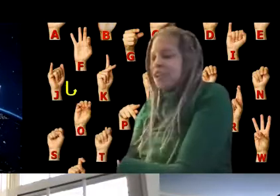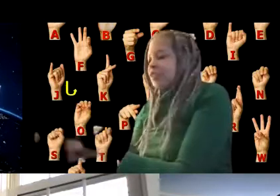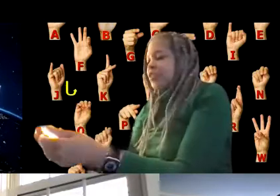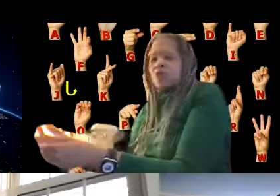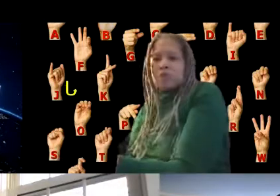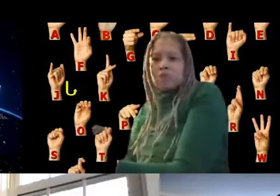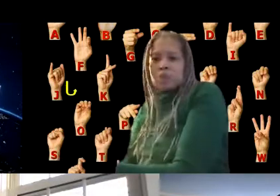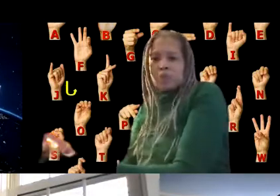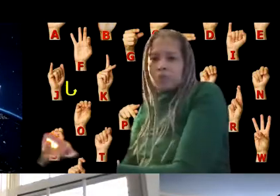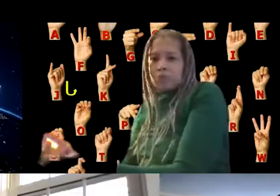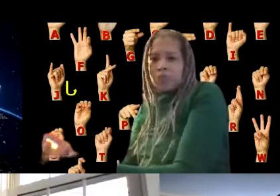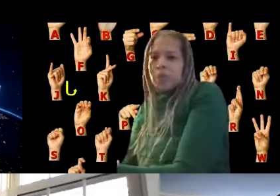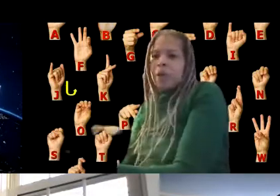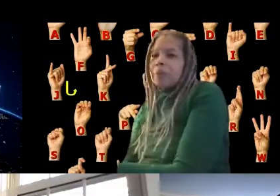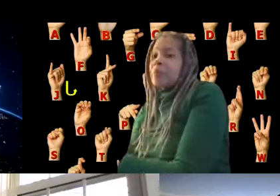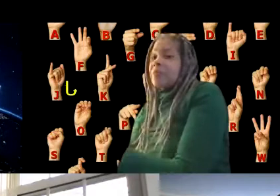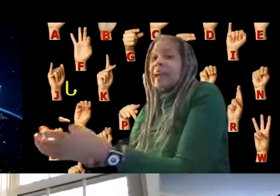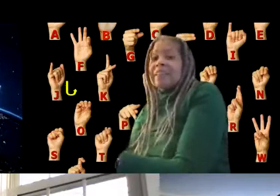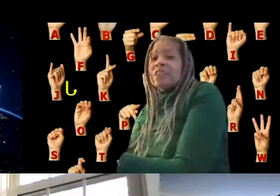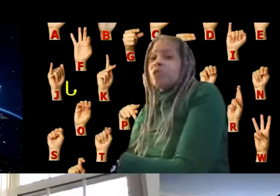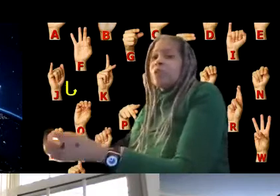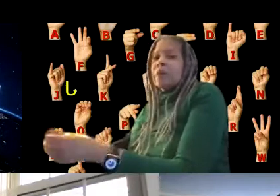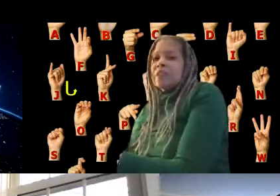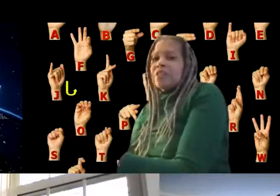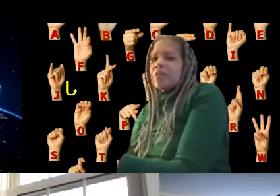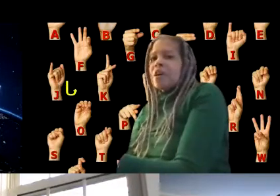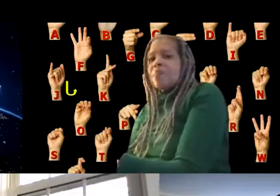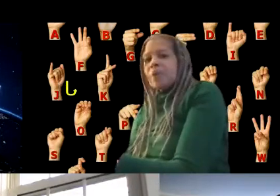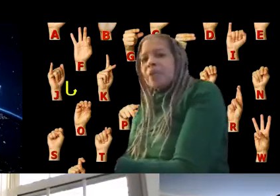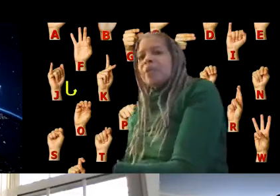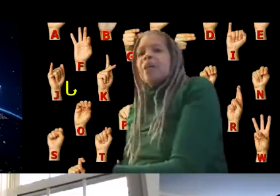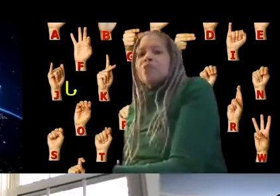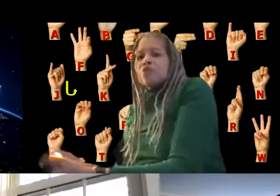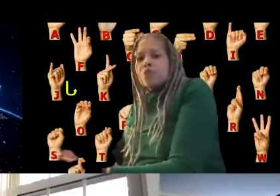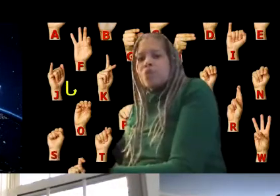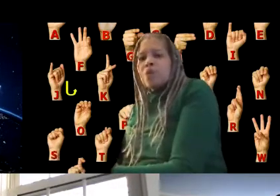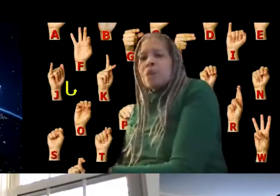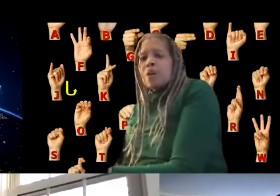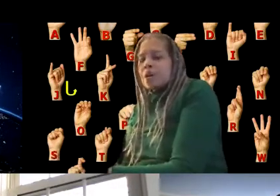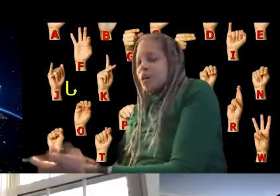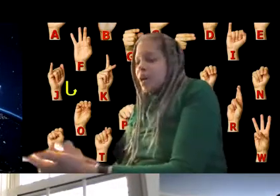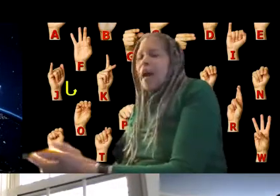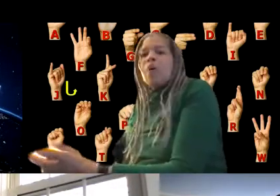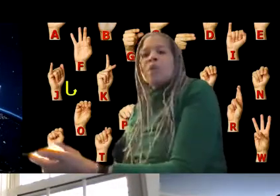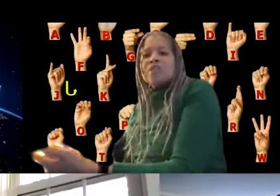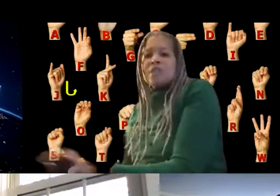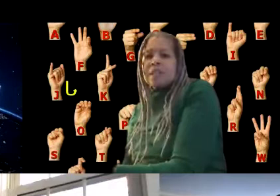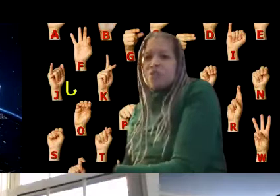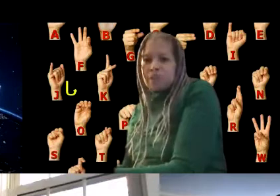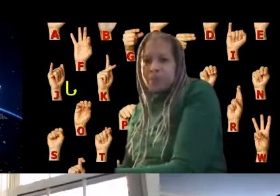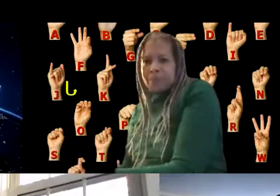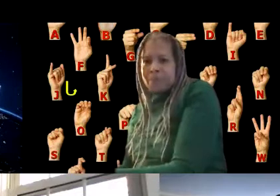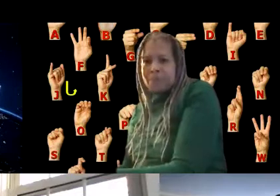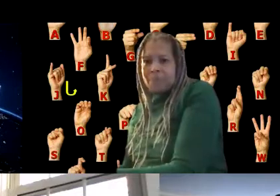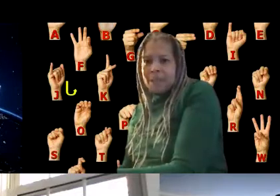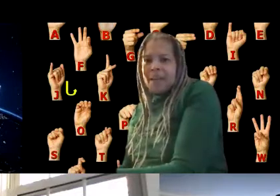about fairness. There's some sort of thoughts about other people having access to it or all that stuff. But when it comes to how we see each